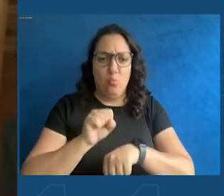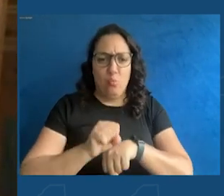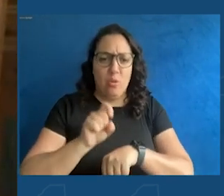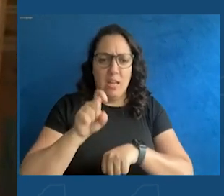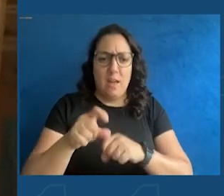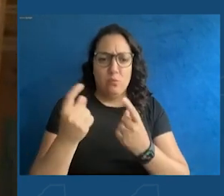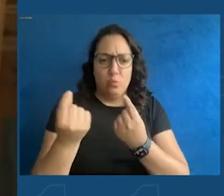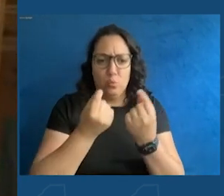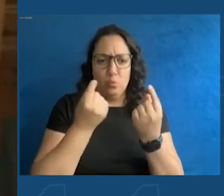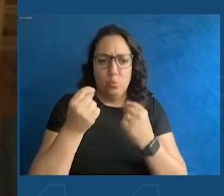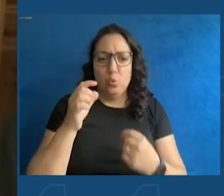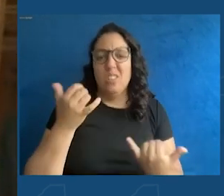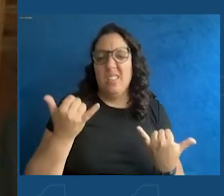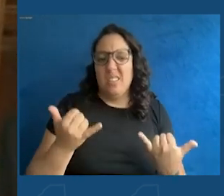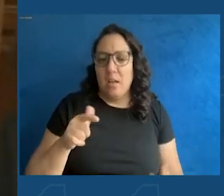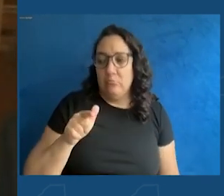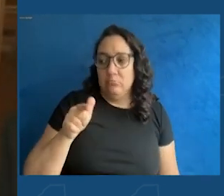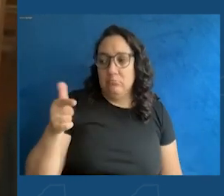come up.